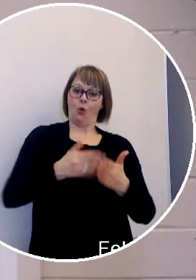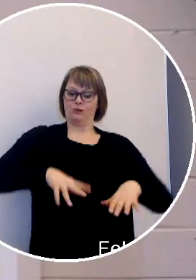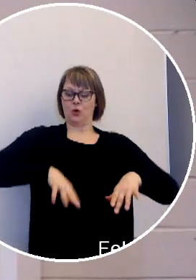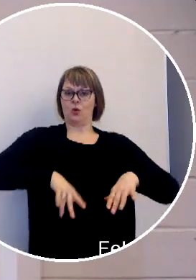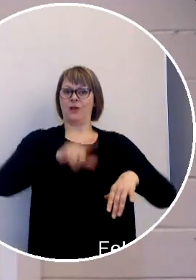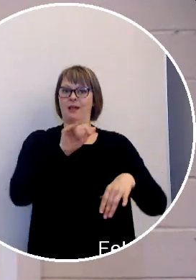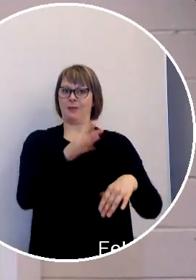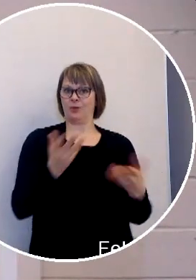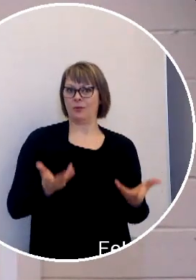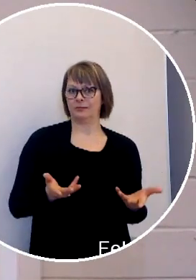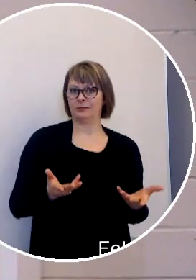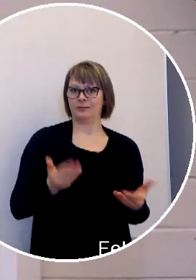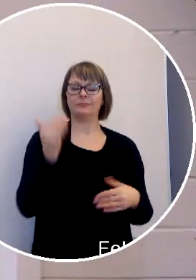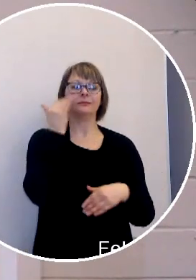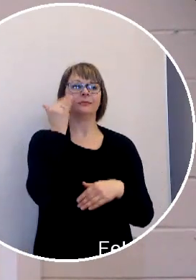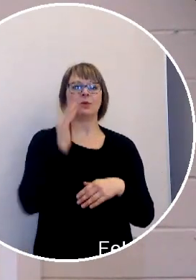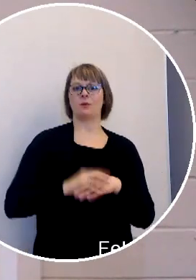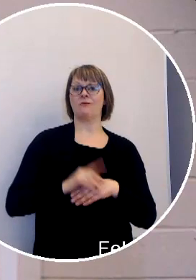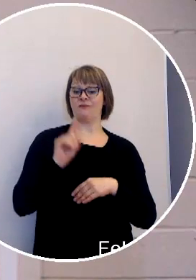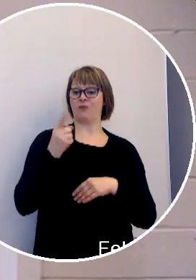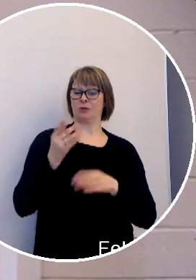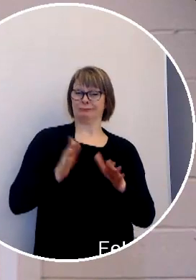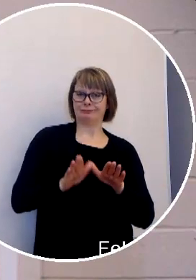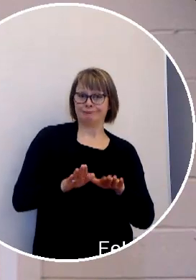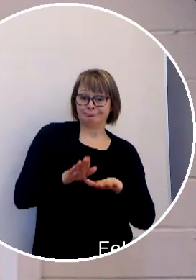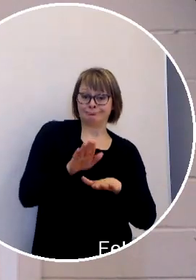for sure that the first step is to have our district staff